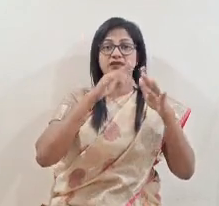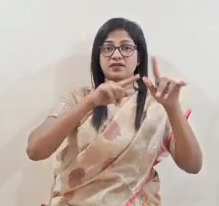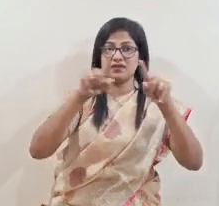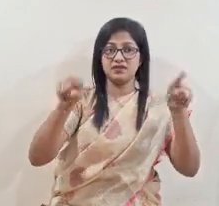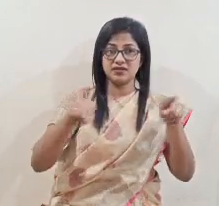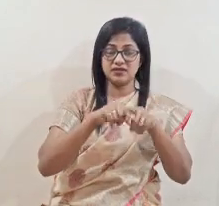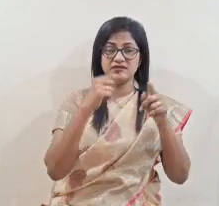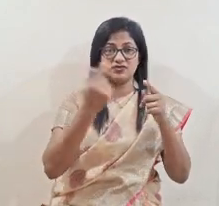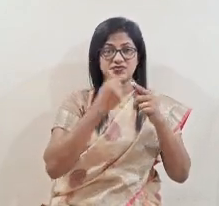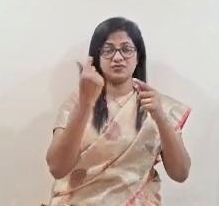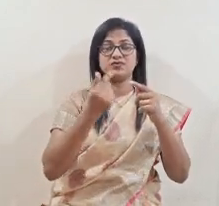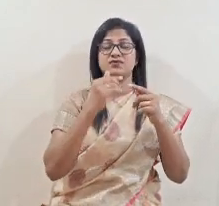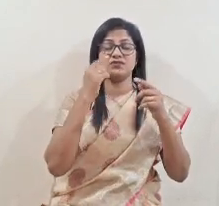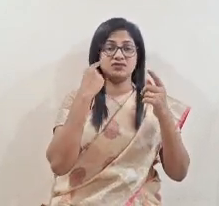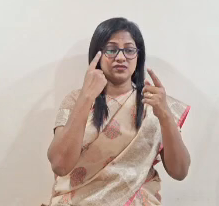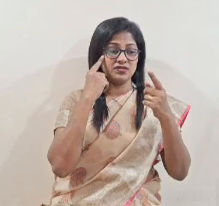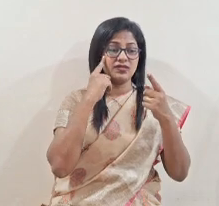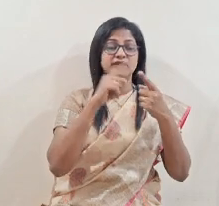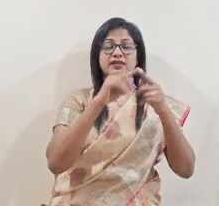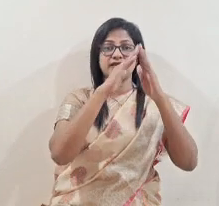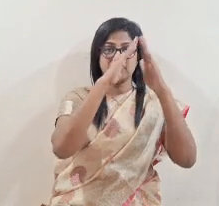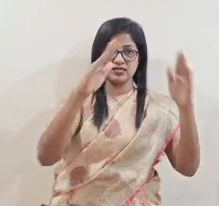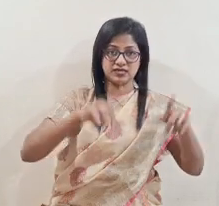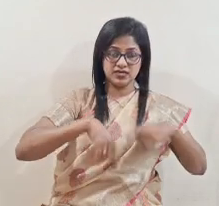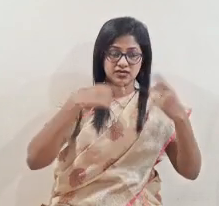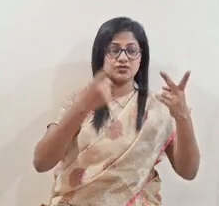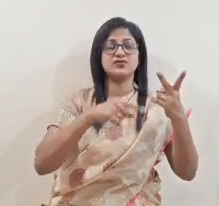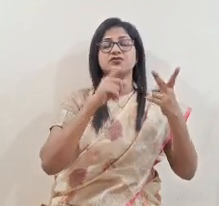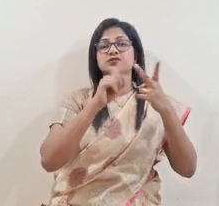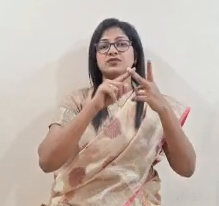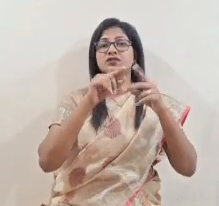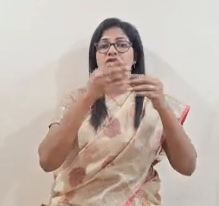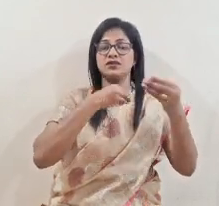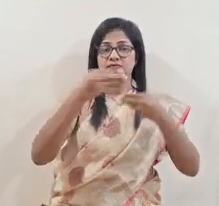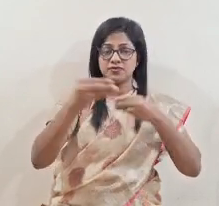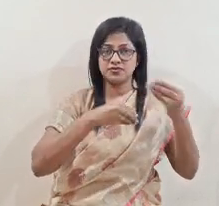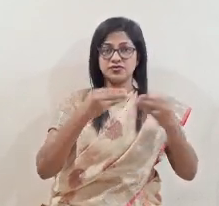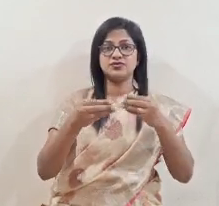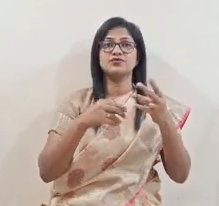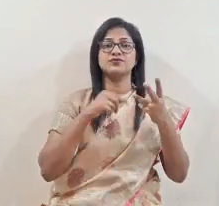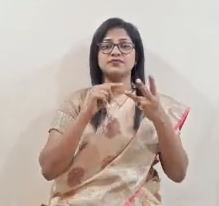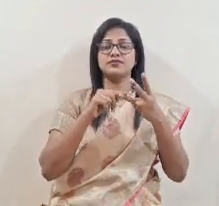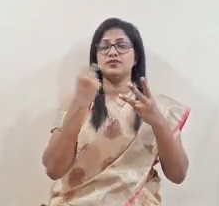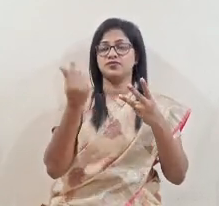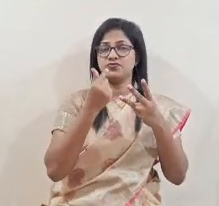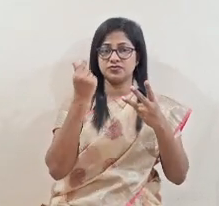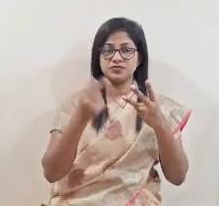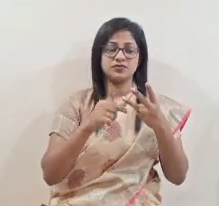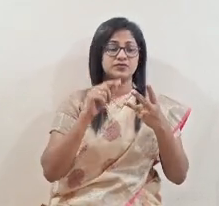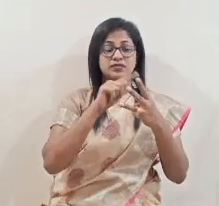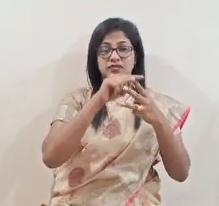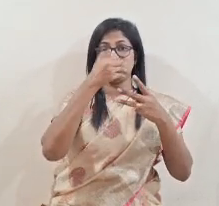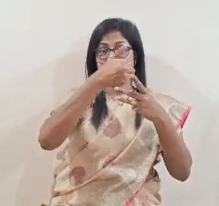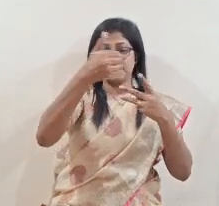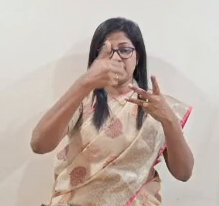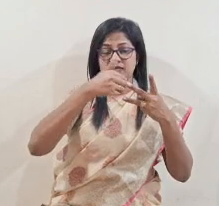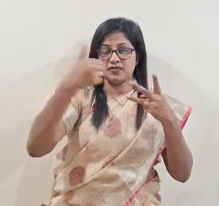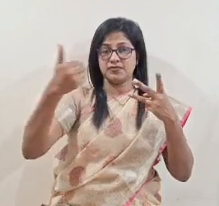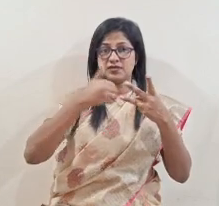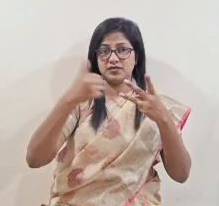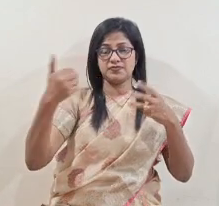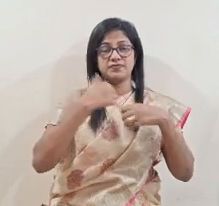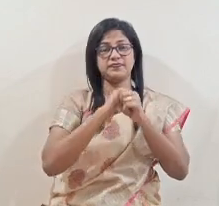land uses separately. So here it was found that public transport is still less